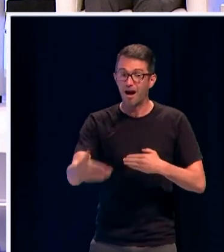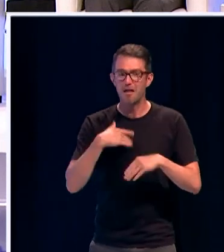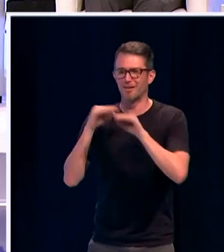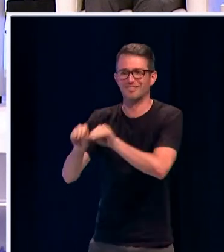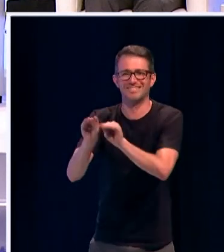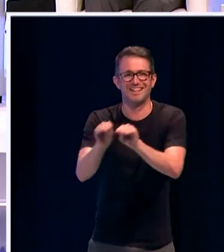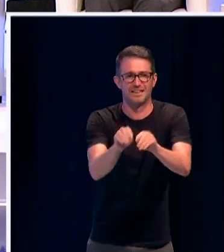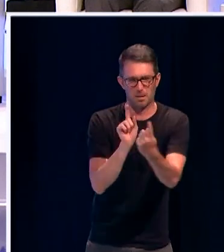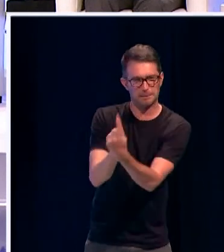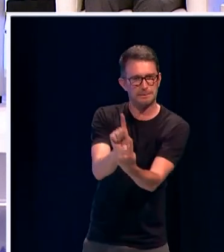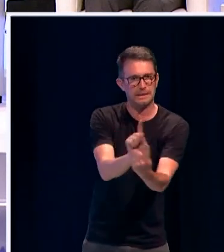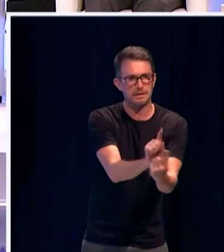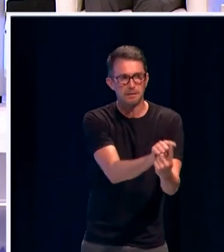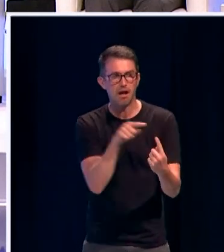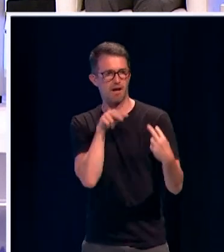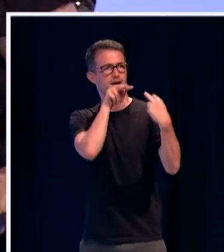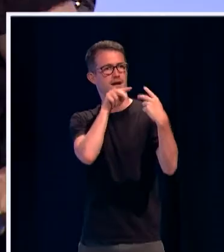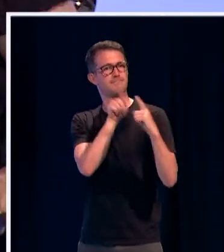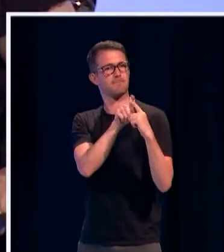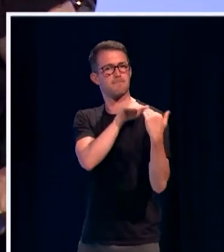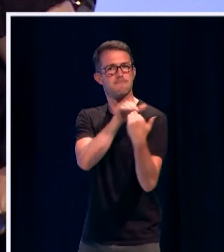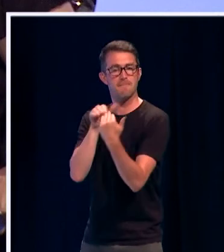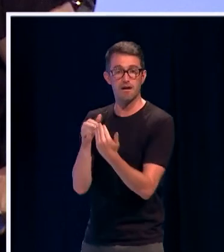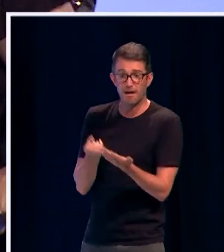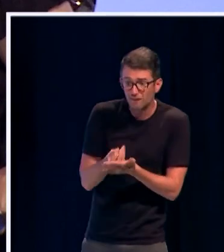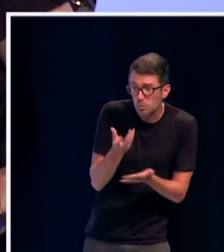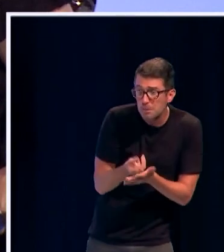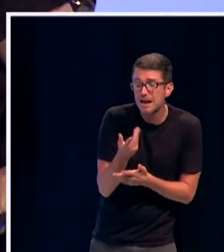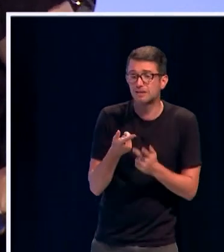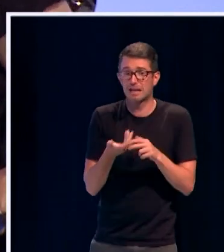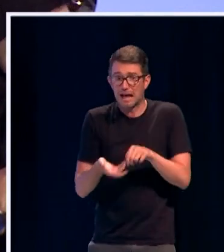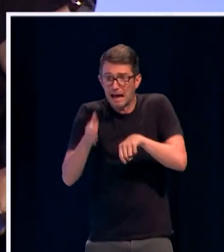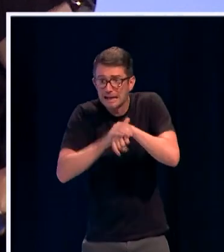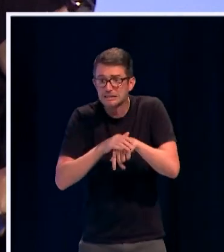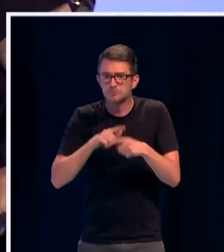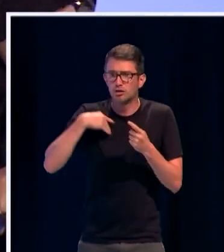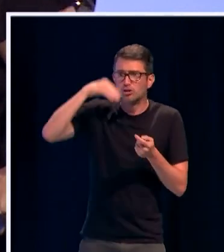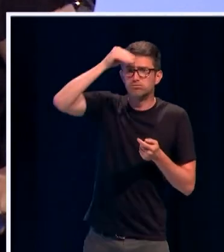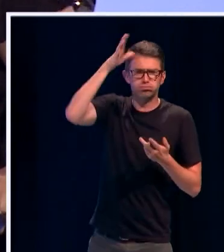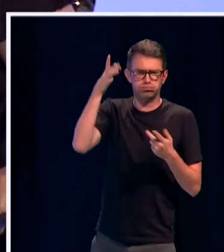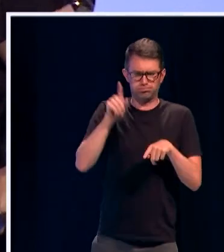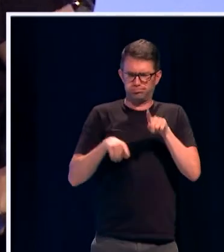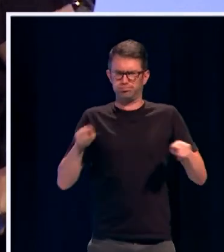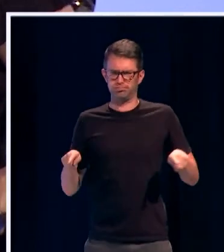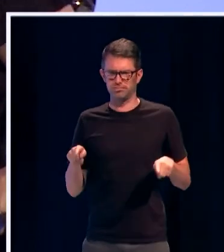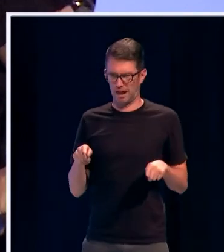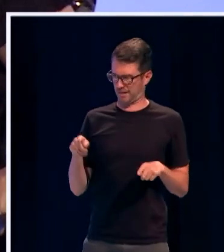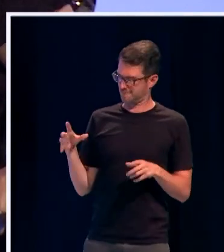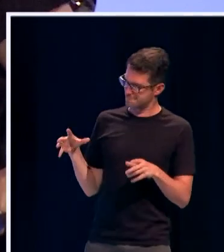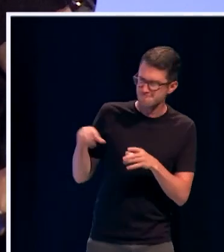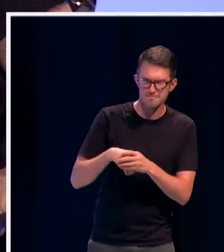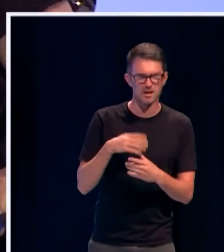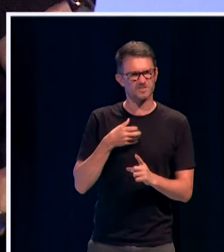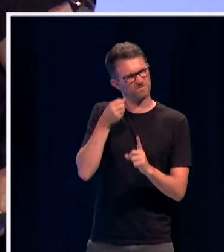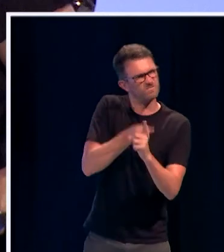right information to enable them to have a meaningful involvement that has really impact. And also the following up is something